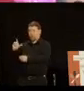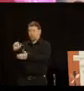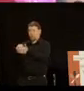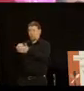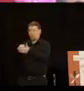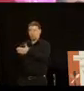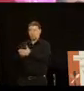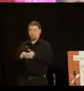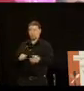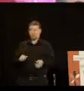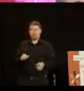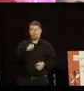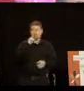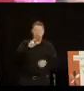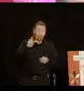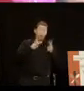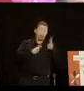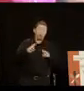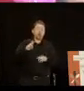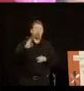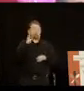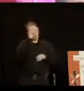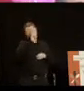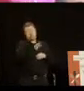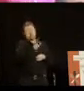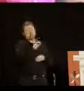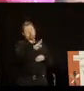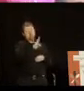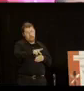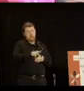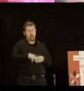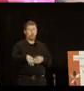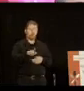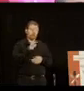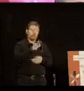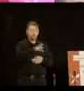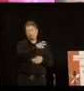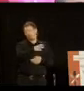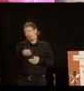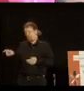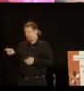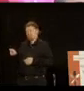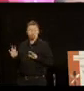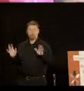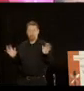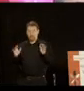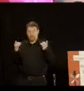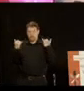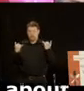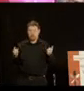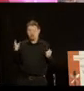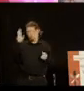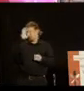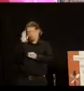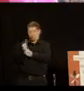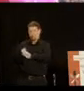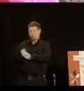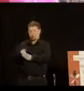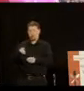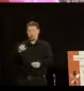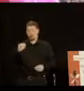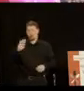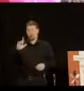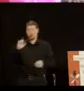about having it go to a checking account and then transferring it over. So another great thing. And finally, we believe so much